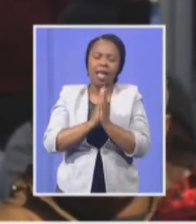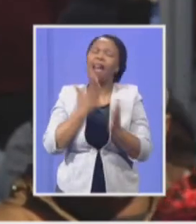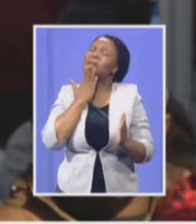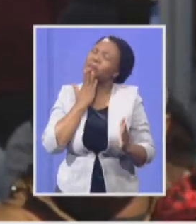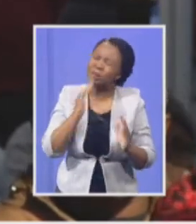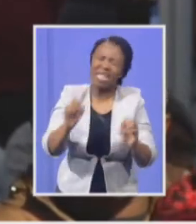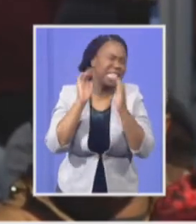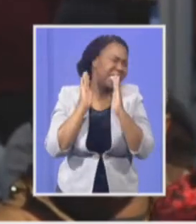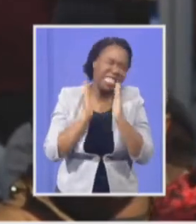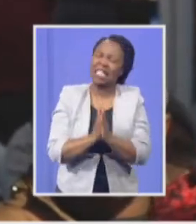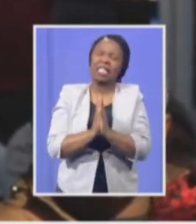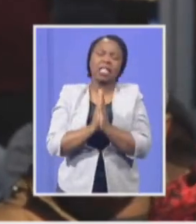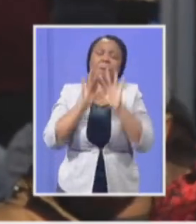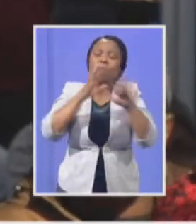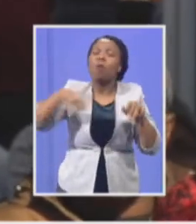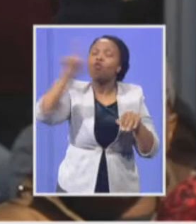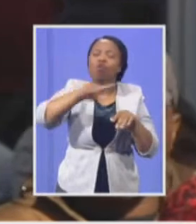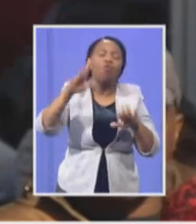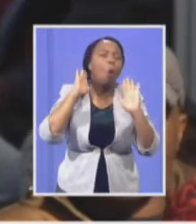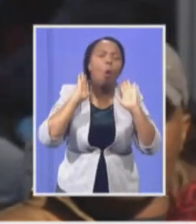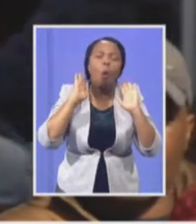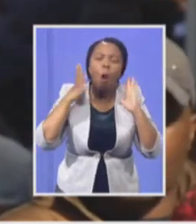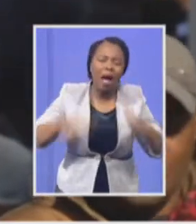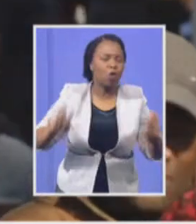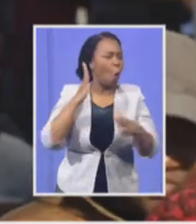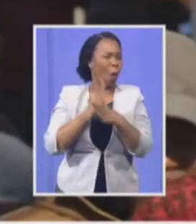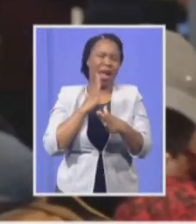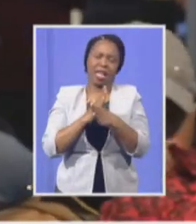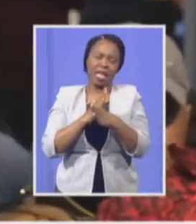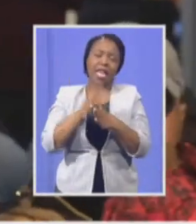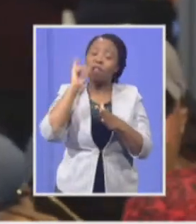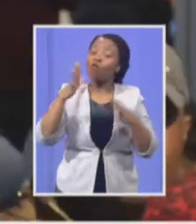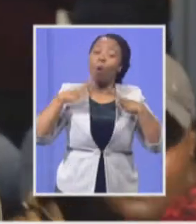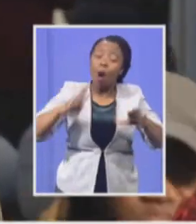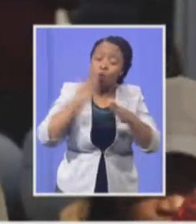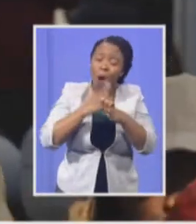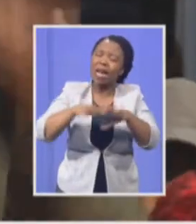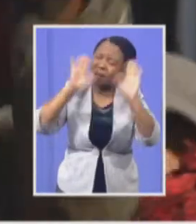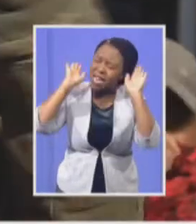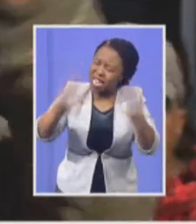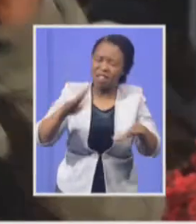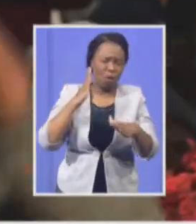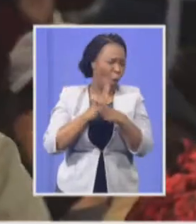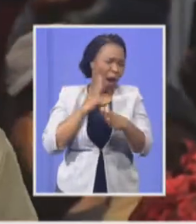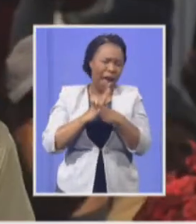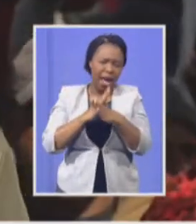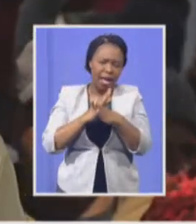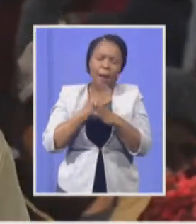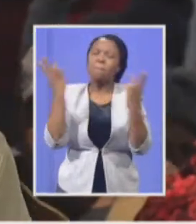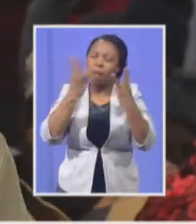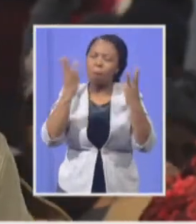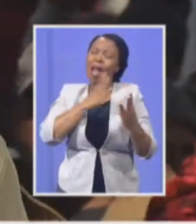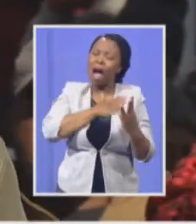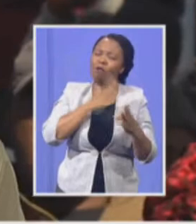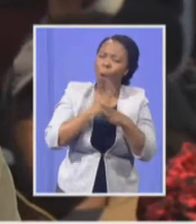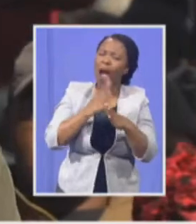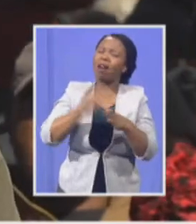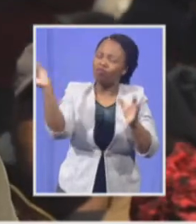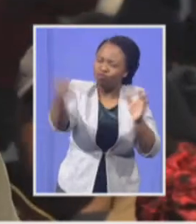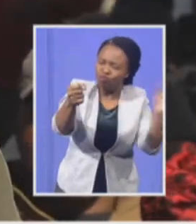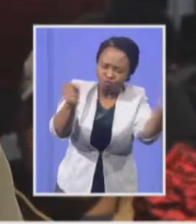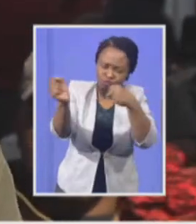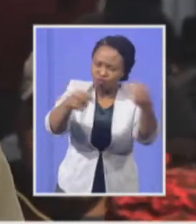rate mosebetsi wa bona ka passion ha ba tloele ntate Cele o kenye batho ba ratang mosebetsi wa